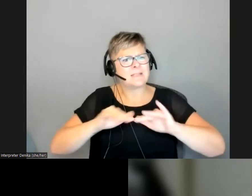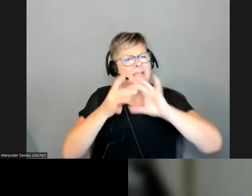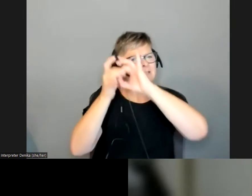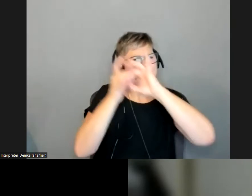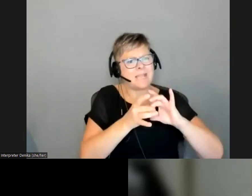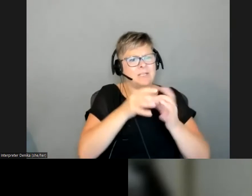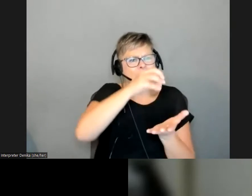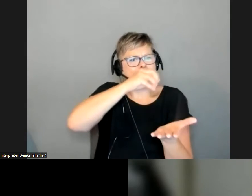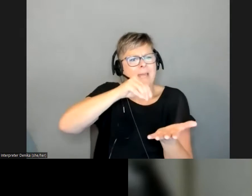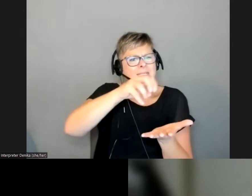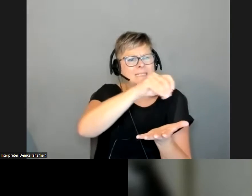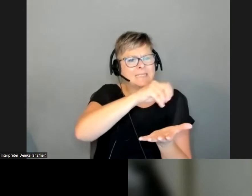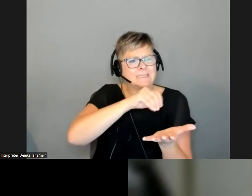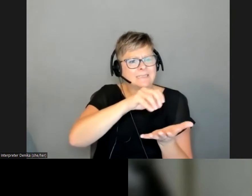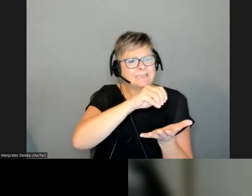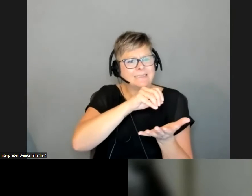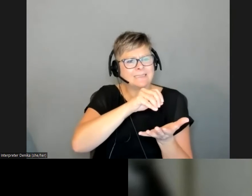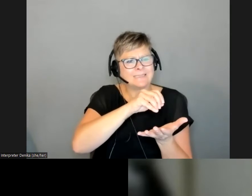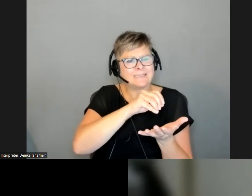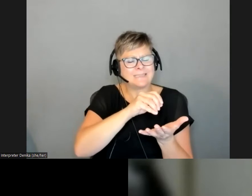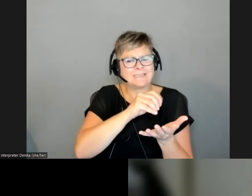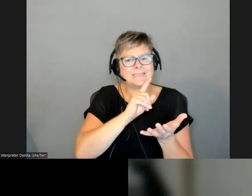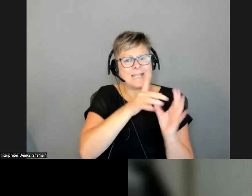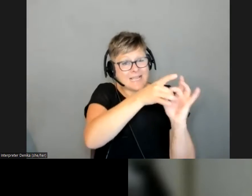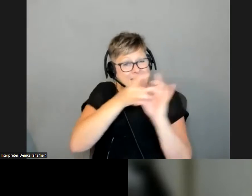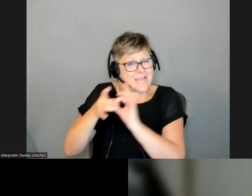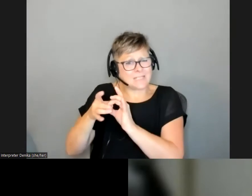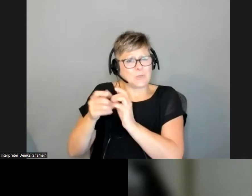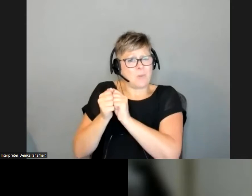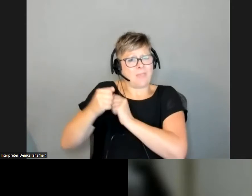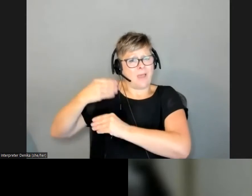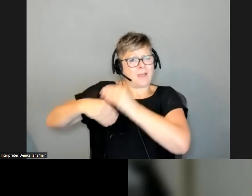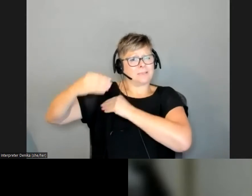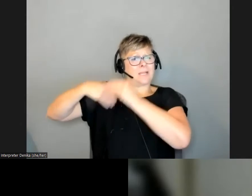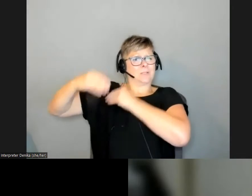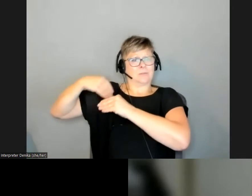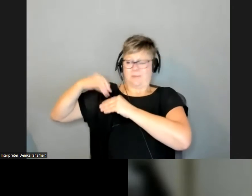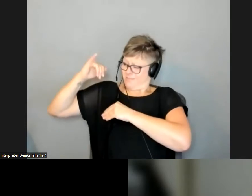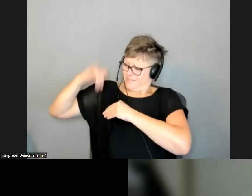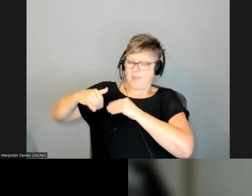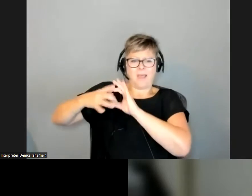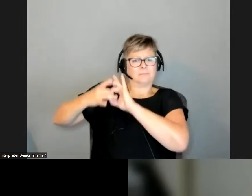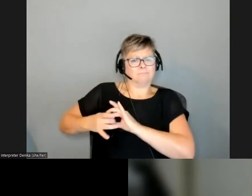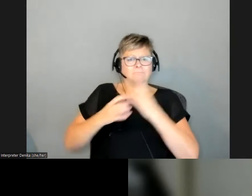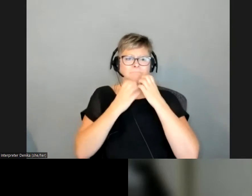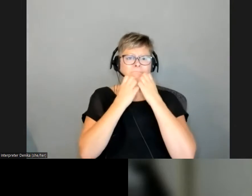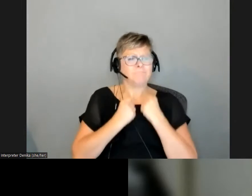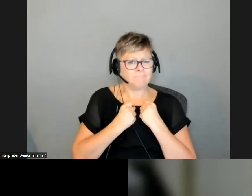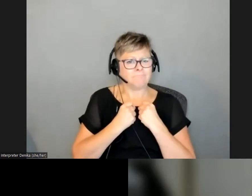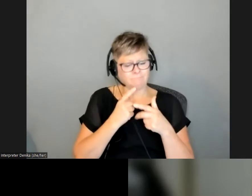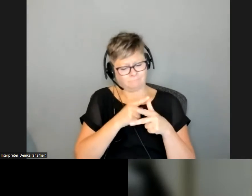medicines. And the connections into the, the blood knowledge that's right there for Indigenous peoples. Yeah.